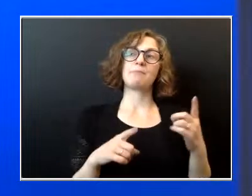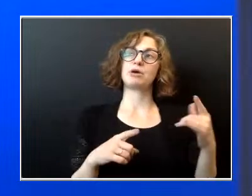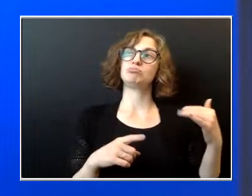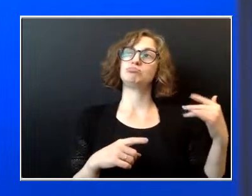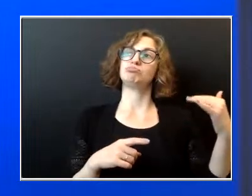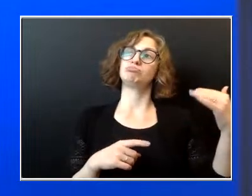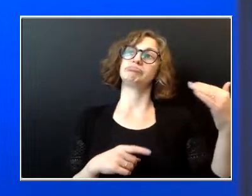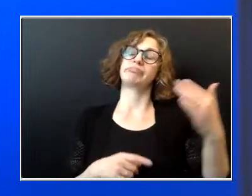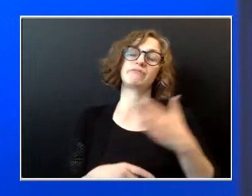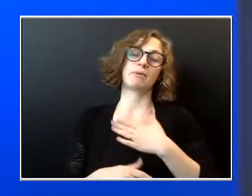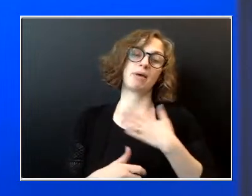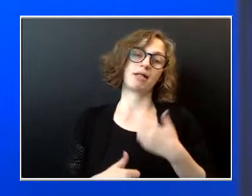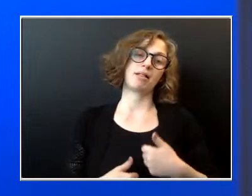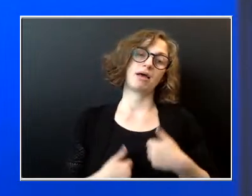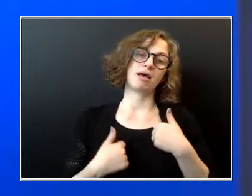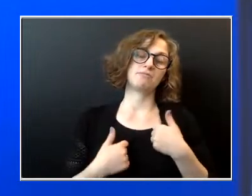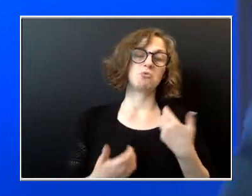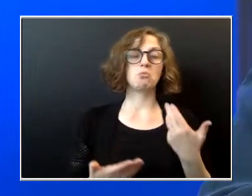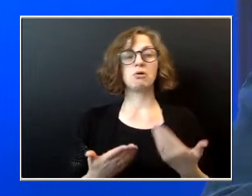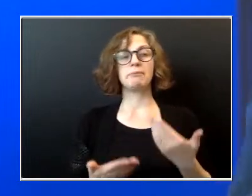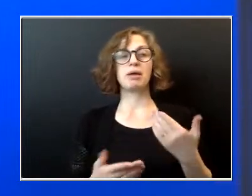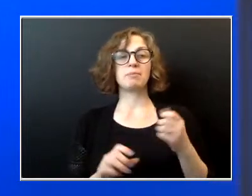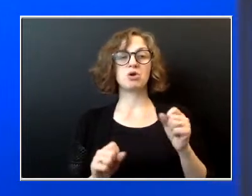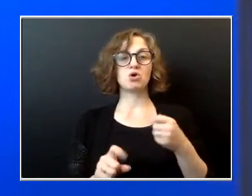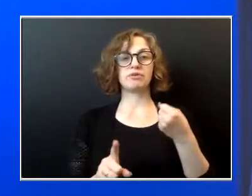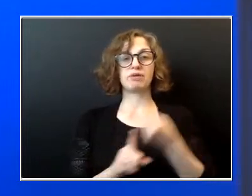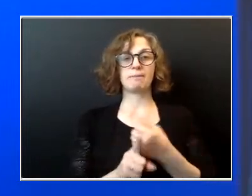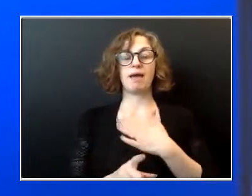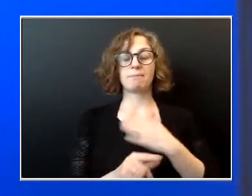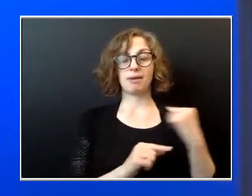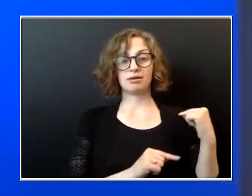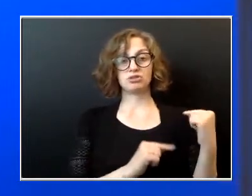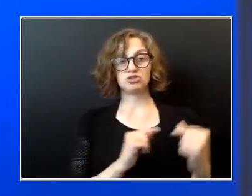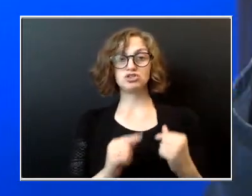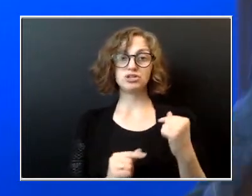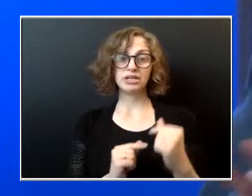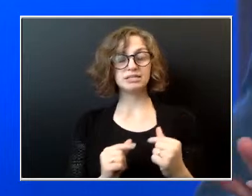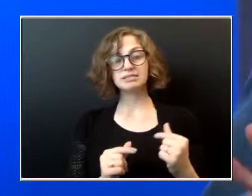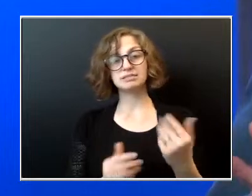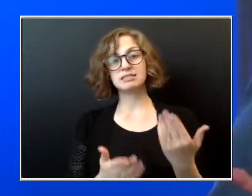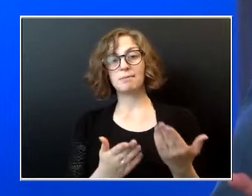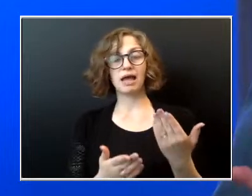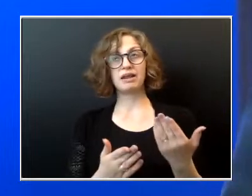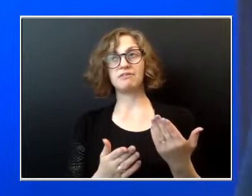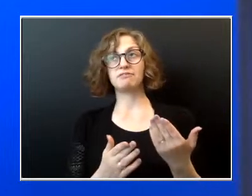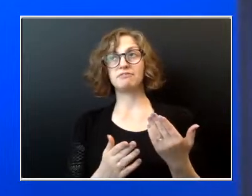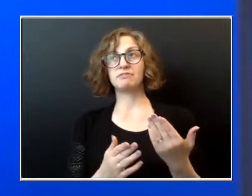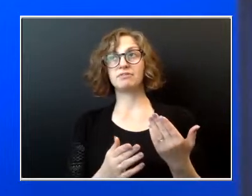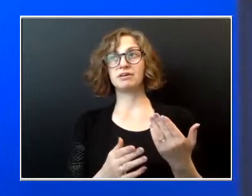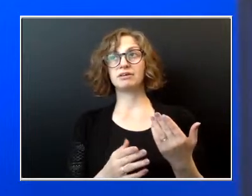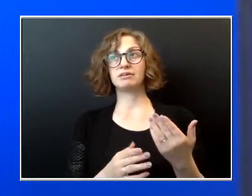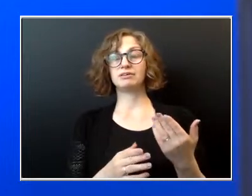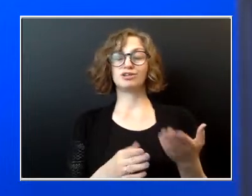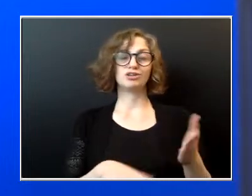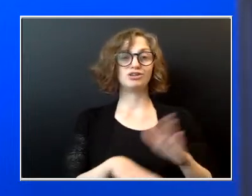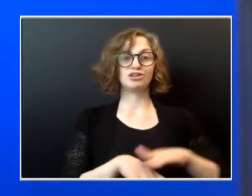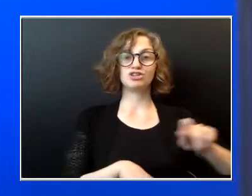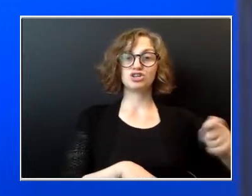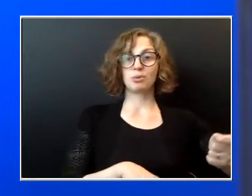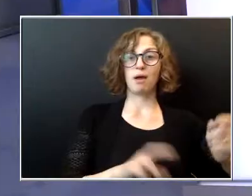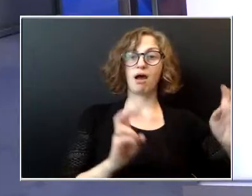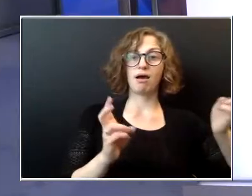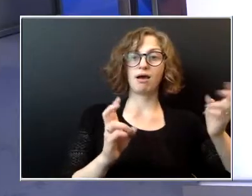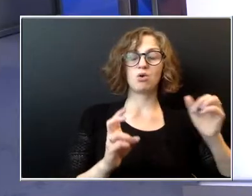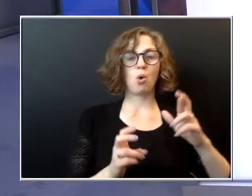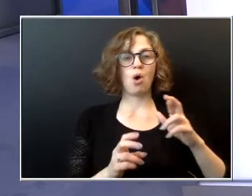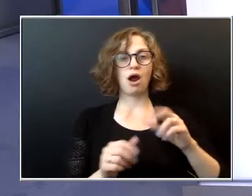and what might have impacted my genes that might have, turned them on or kept them dormant or turned them off? And we see that a